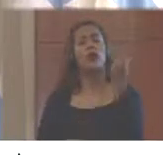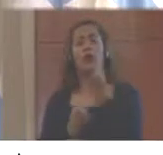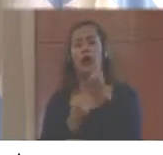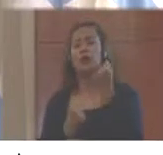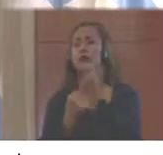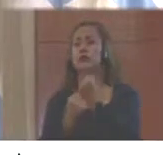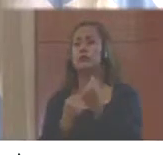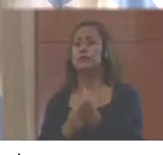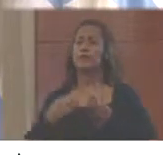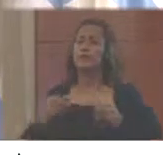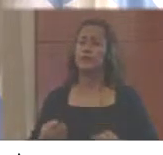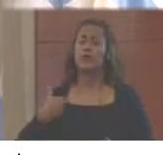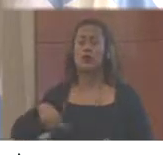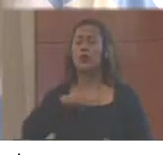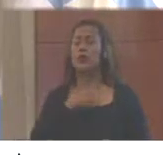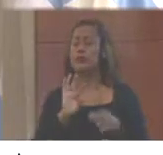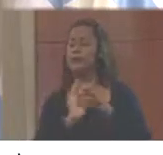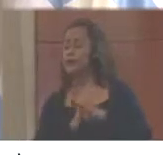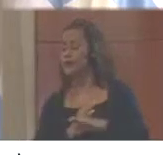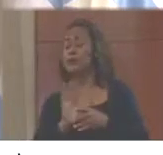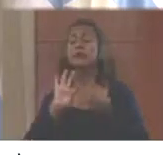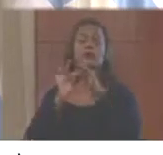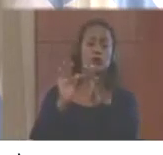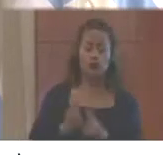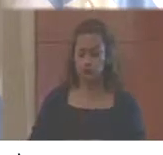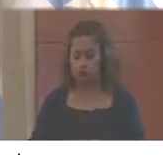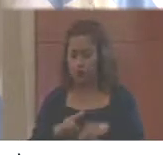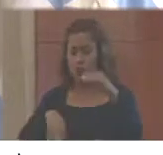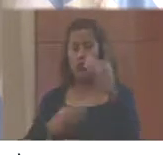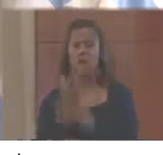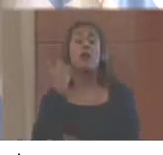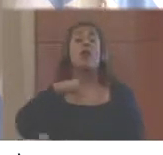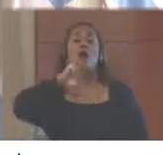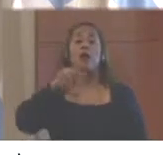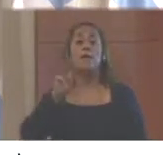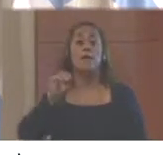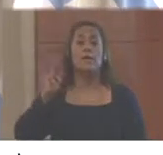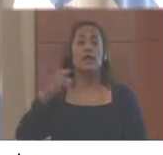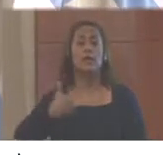Jamaica remains committed to playing its part at all levels. Thank you very much.